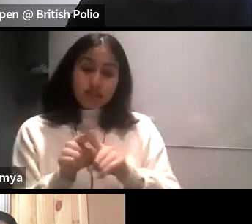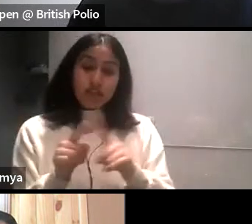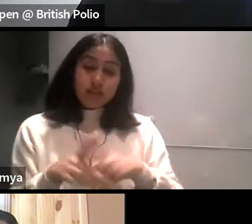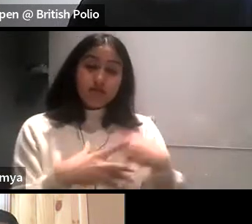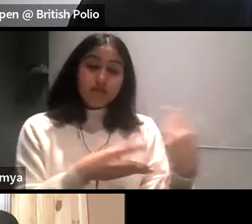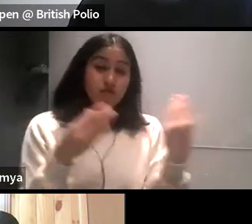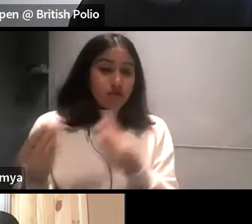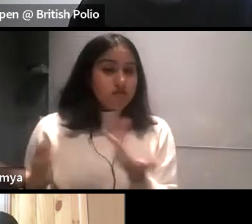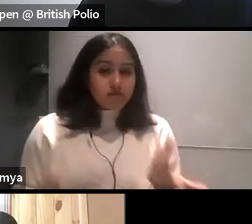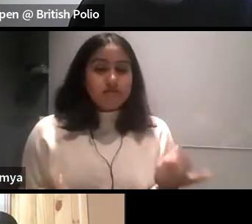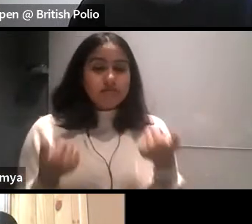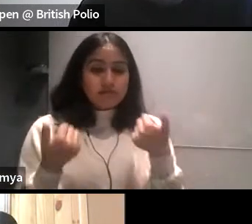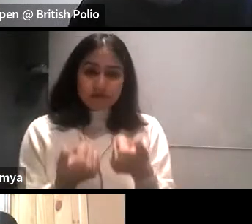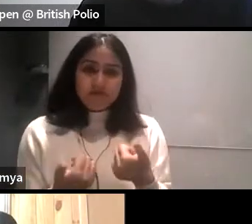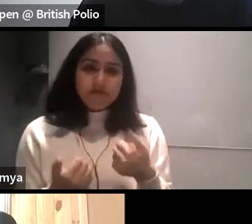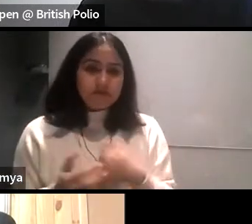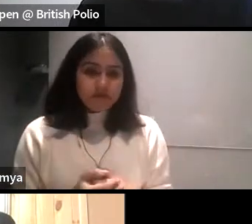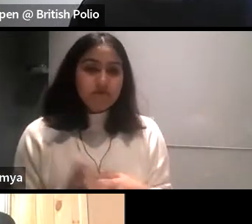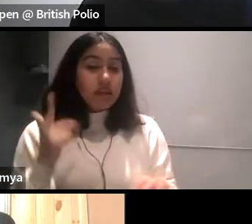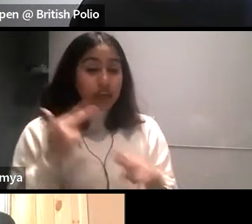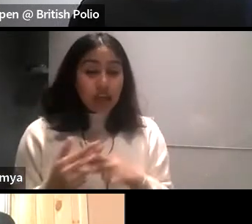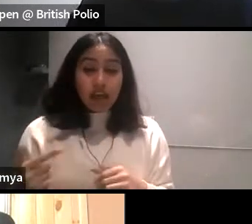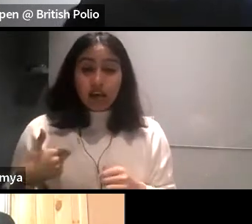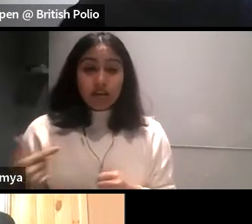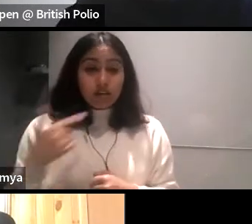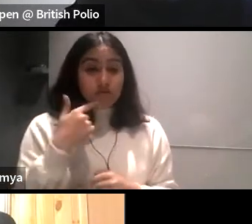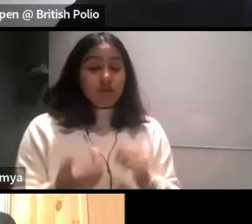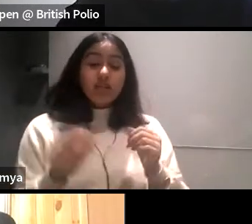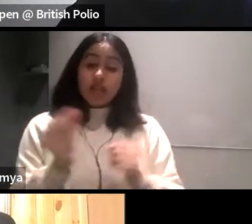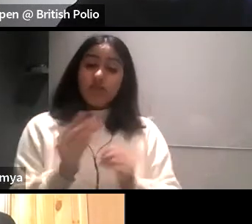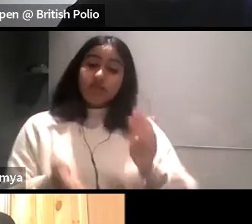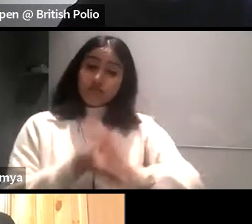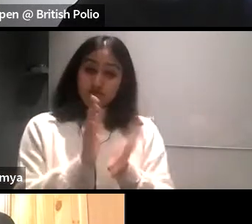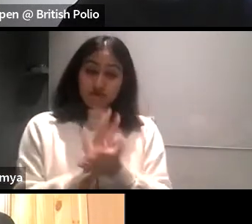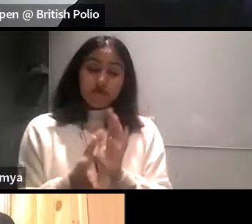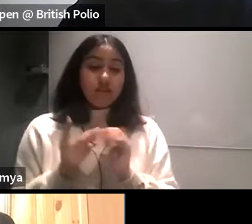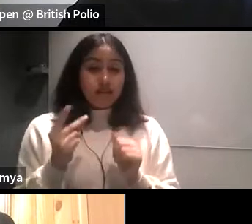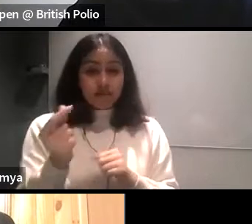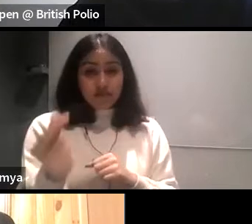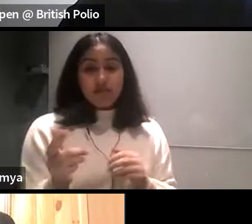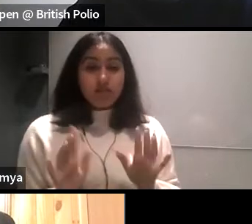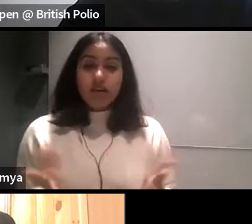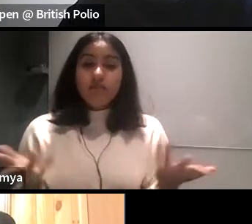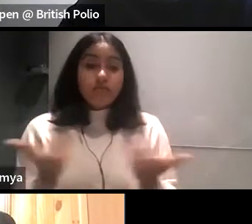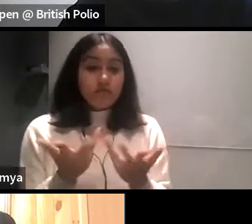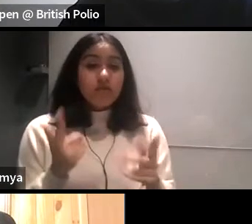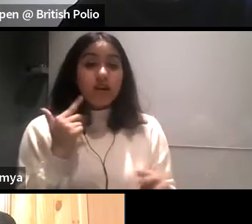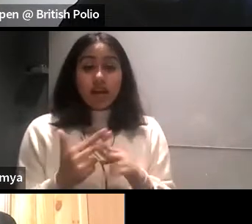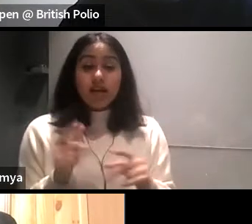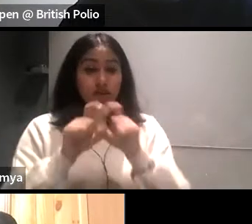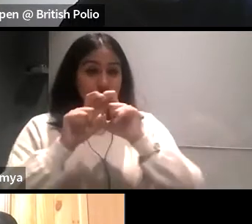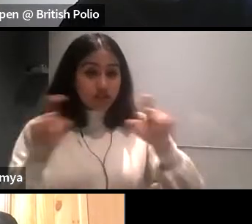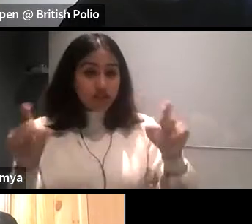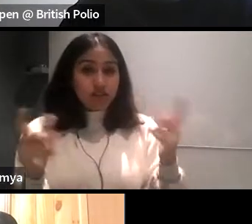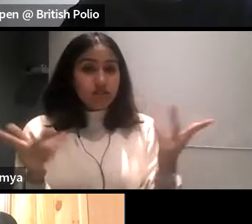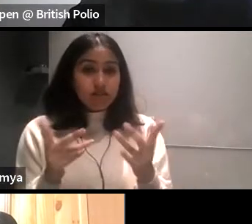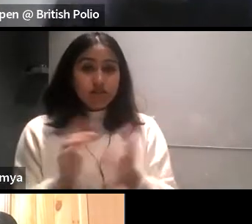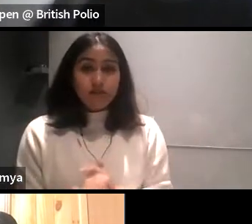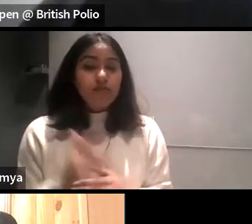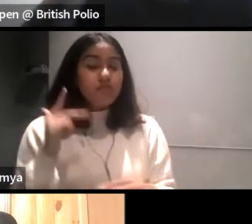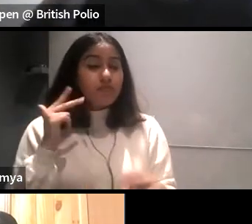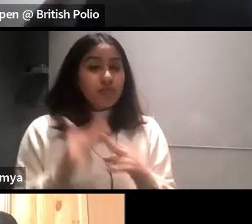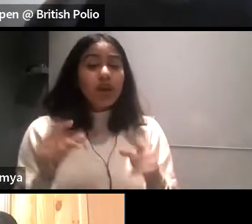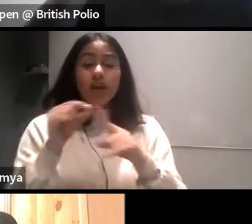employed as well. In terms of the challenges, I think the solutions came faster and very clearly. In terms